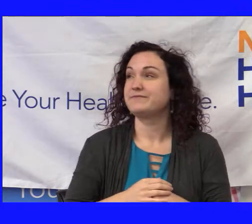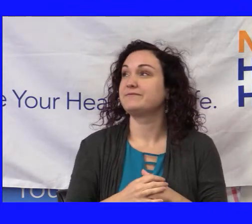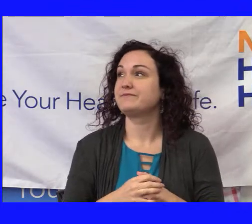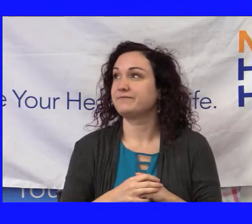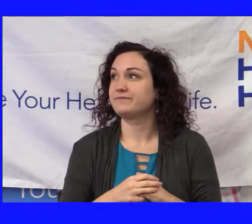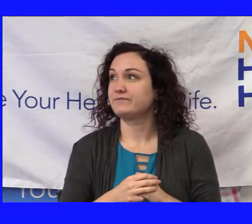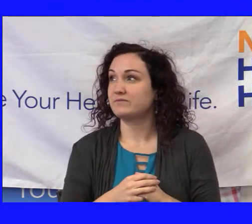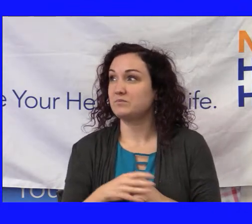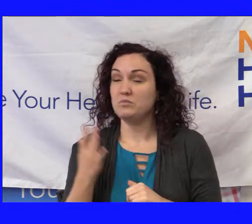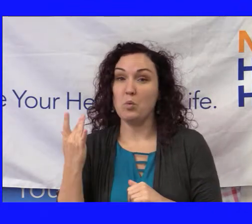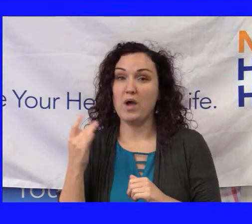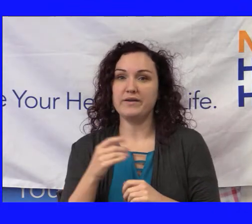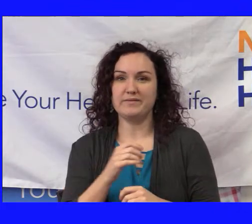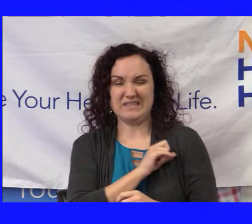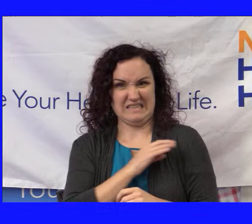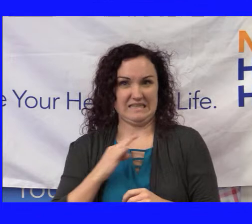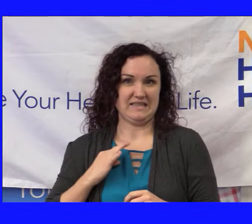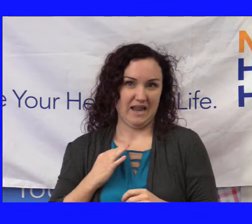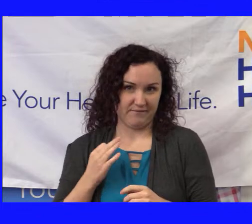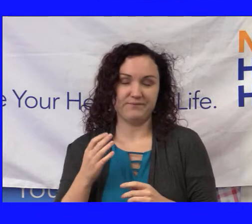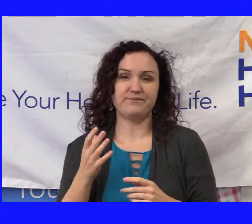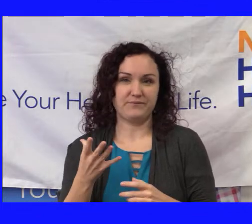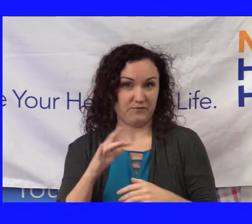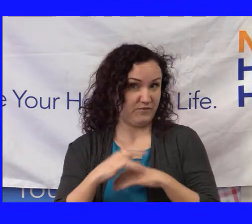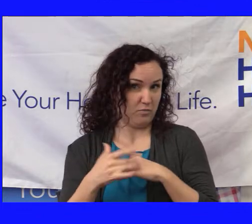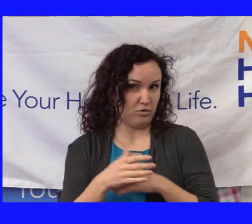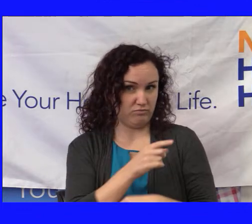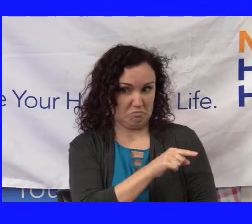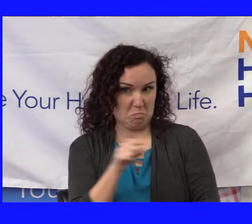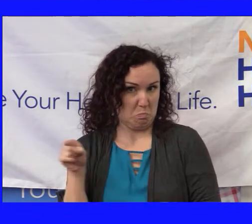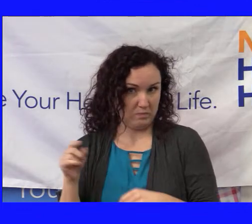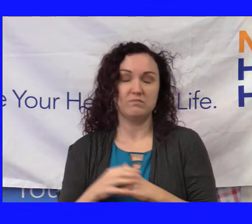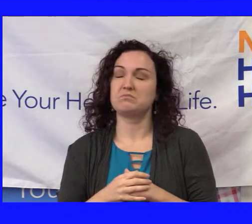partly because of the staffing, but we have